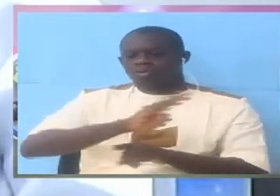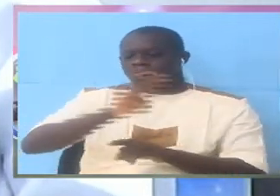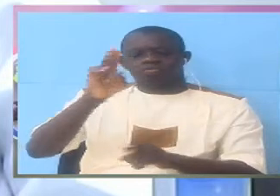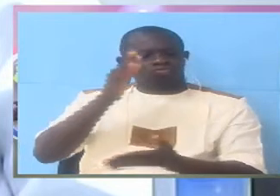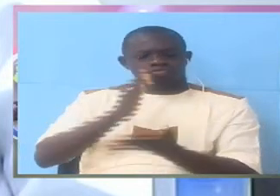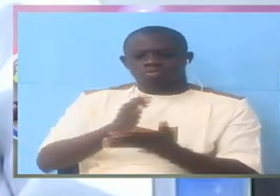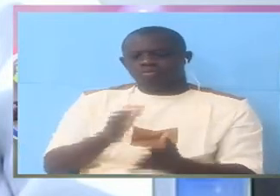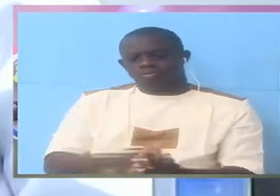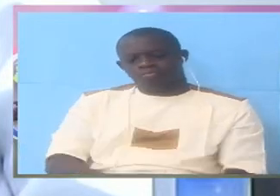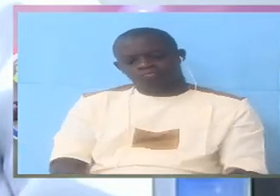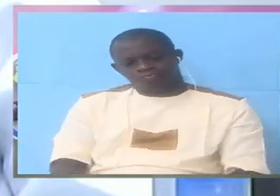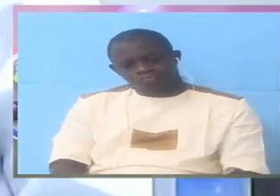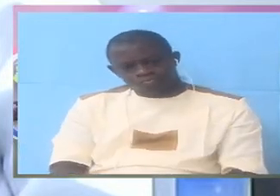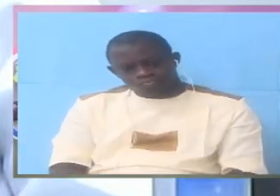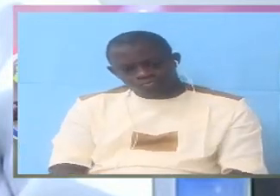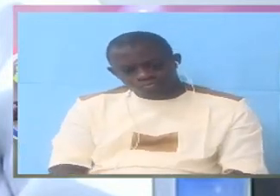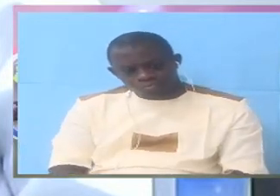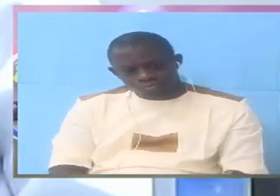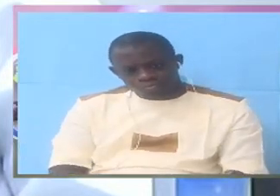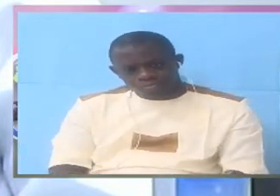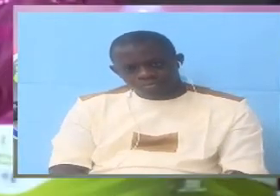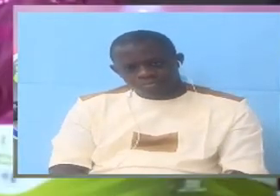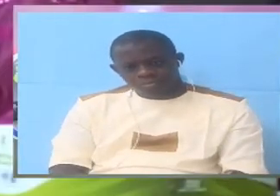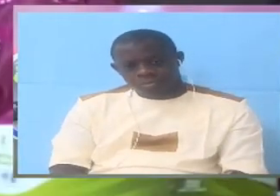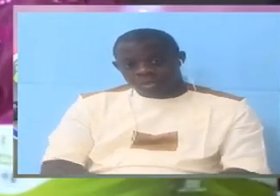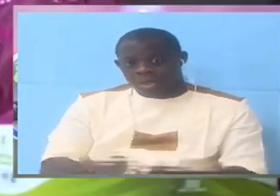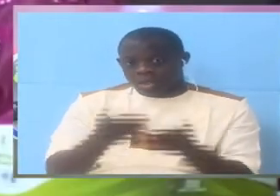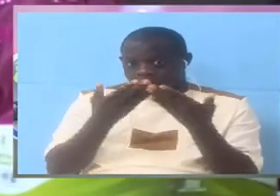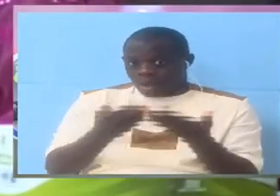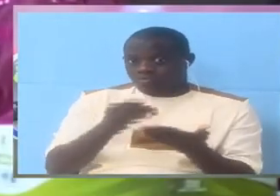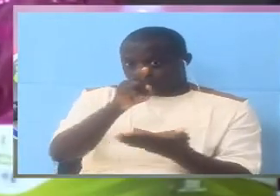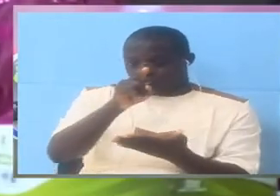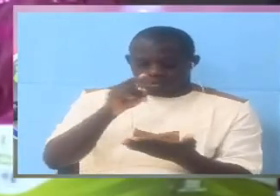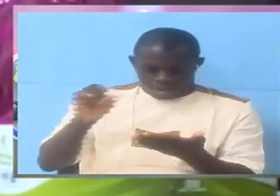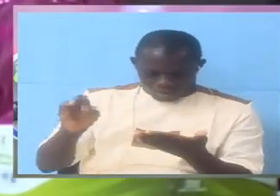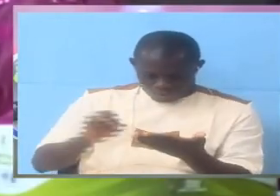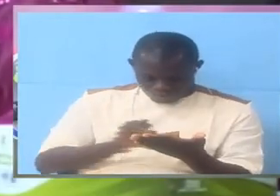true. You have sworn on